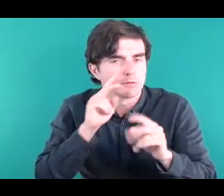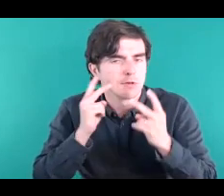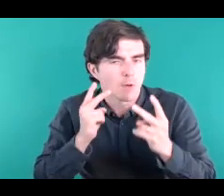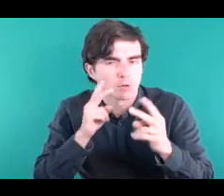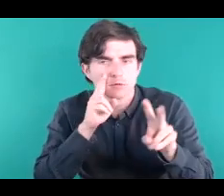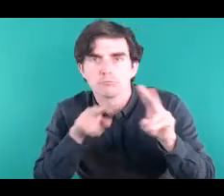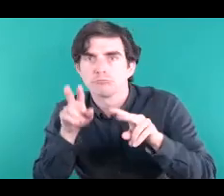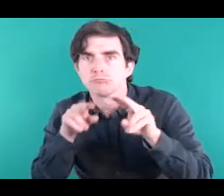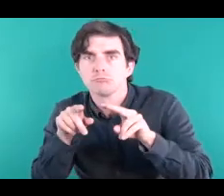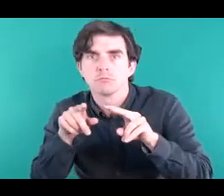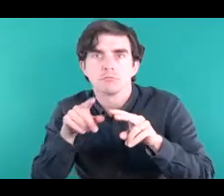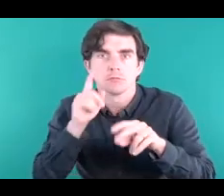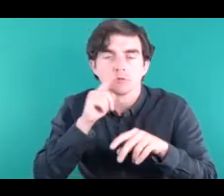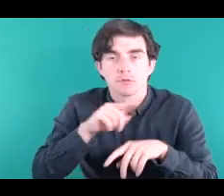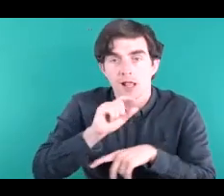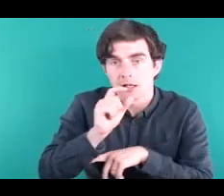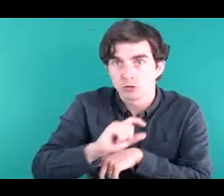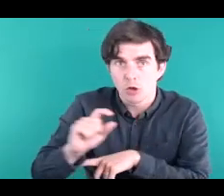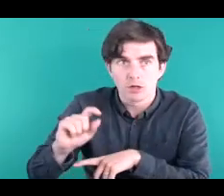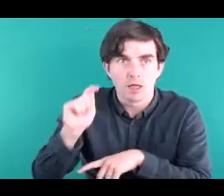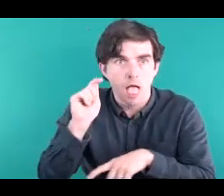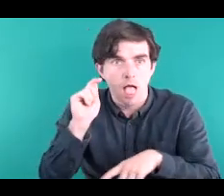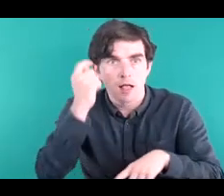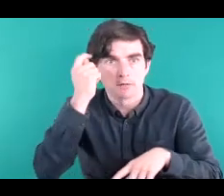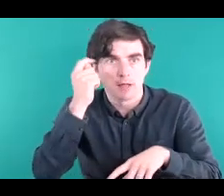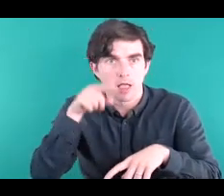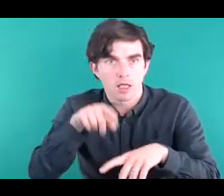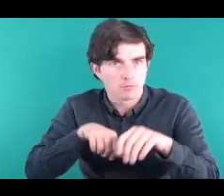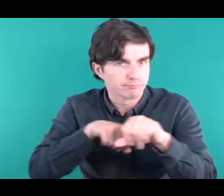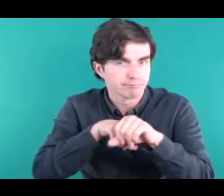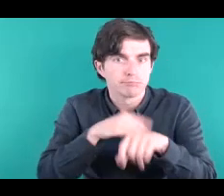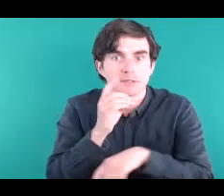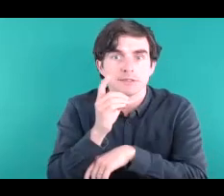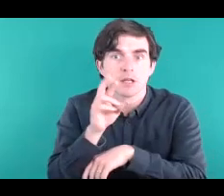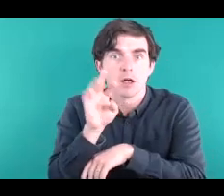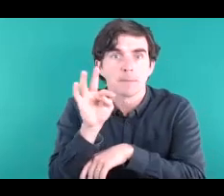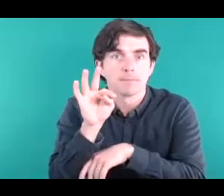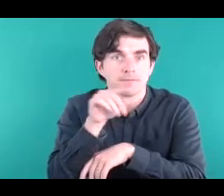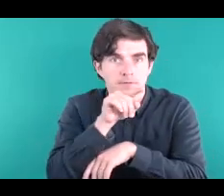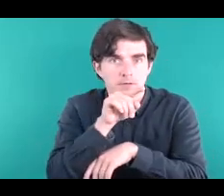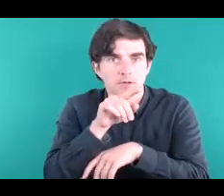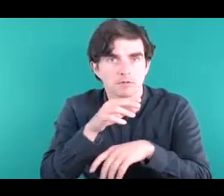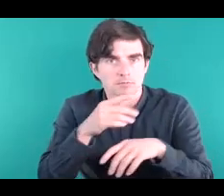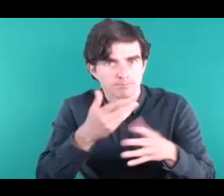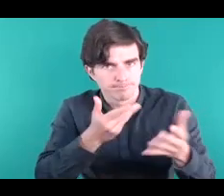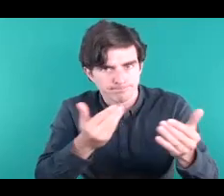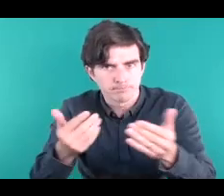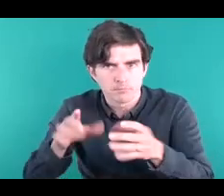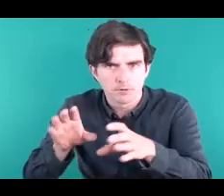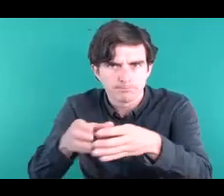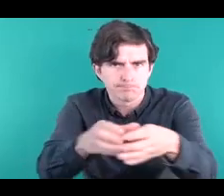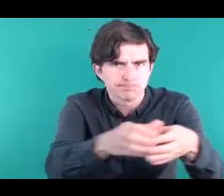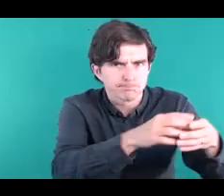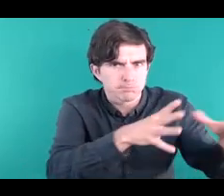be taken into account. And it's particularly important when it comes to national disability assessment and